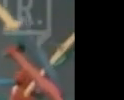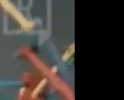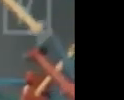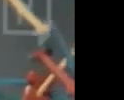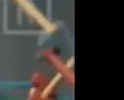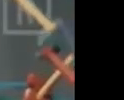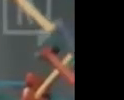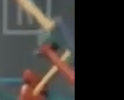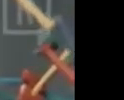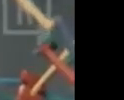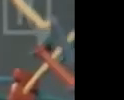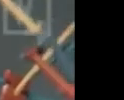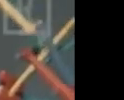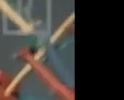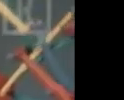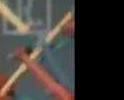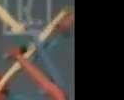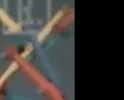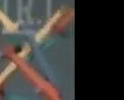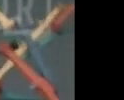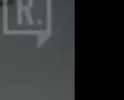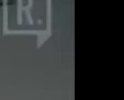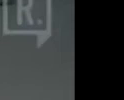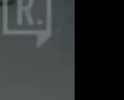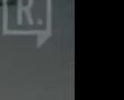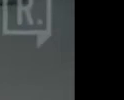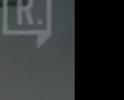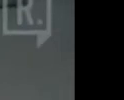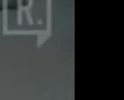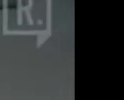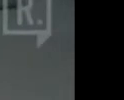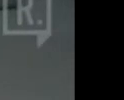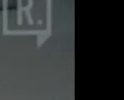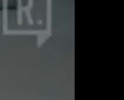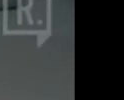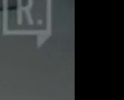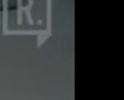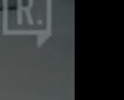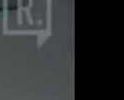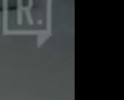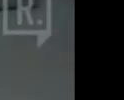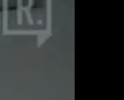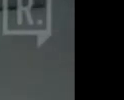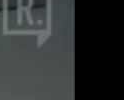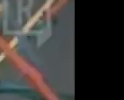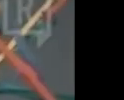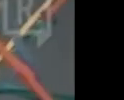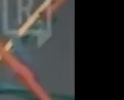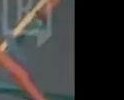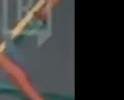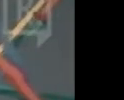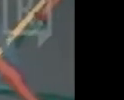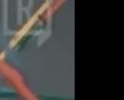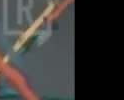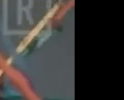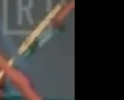isn't aligned, government regulation isn't aligned, so business design isn't aligned. So being an economist now is a question of design,